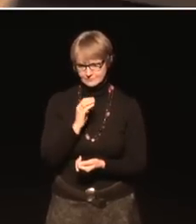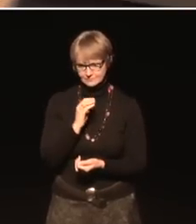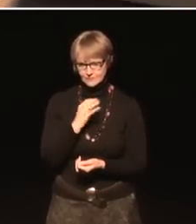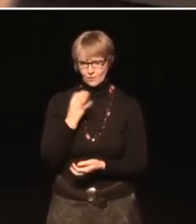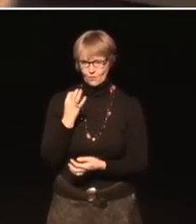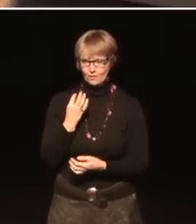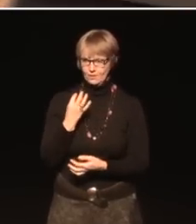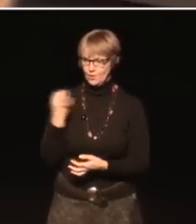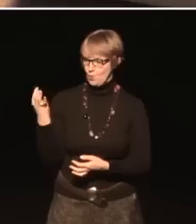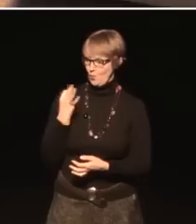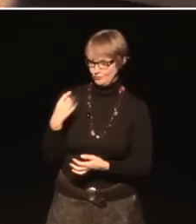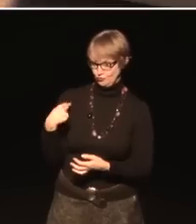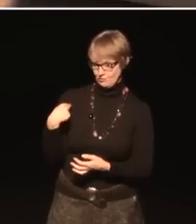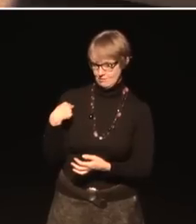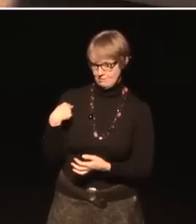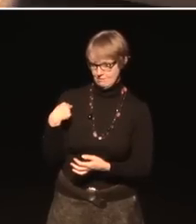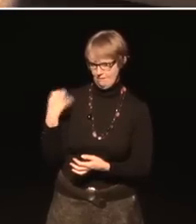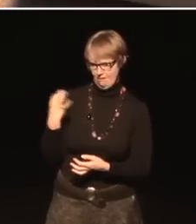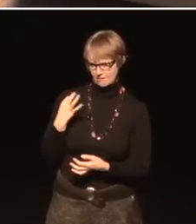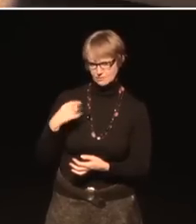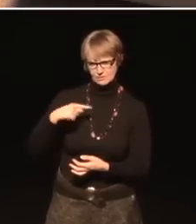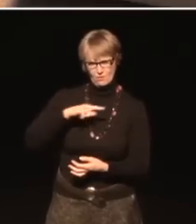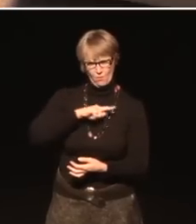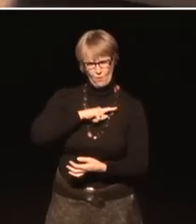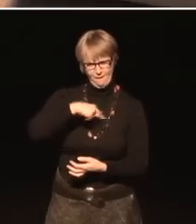set was, why did I decide to